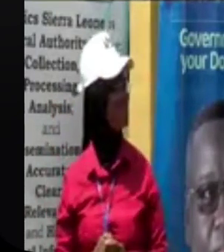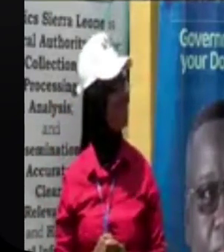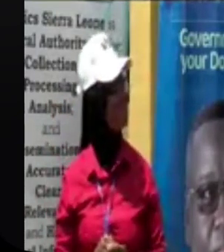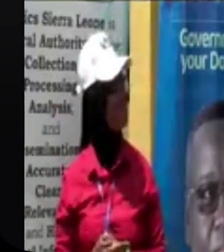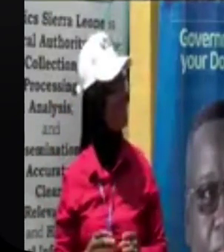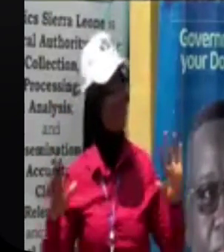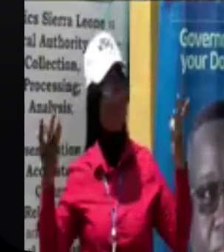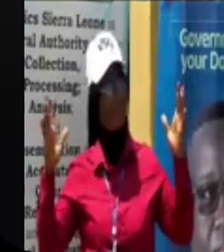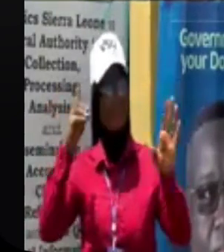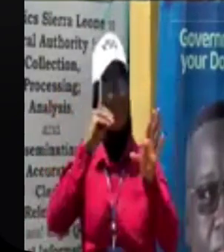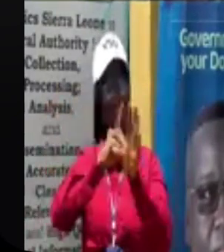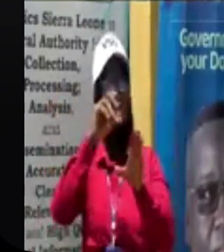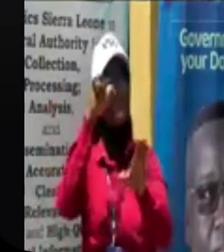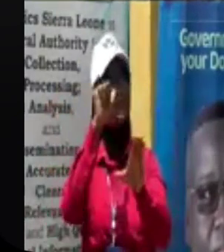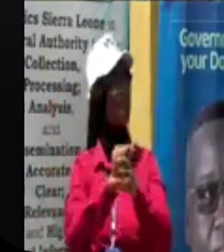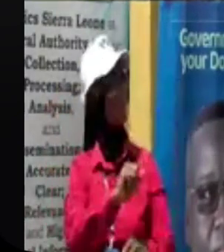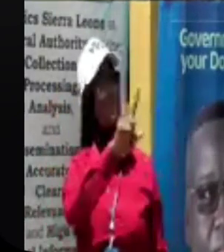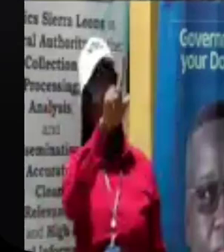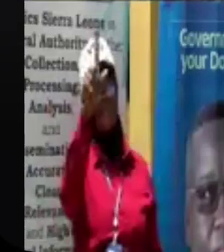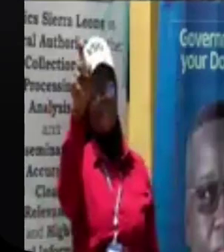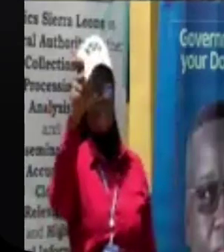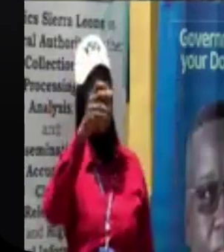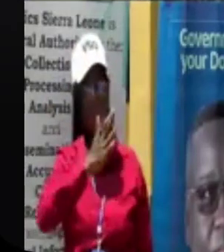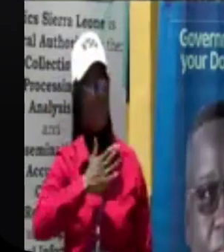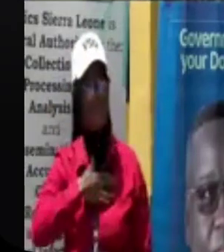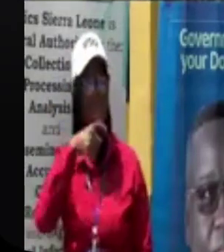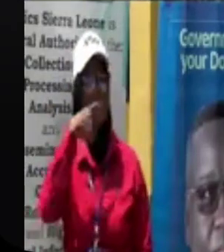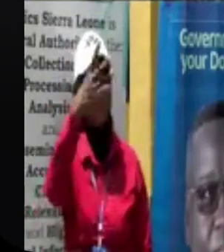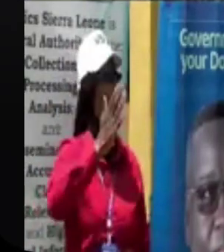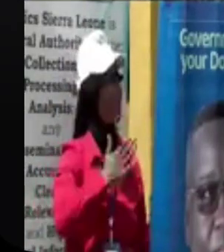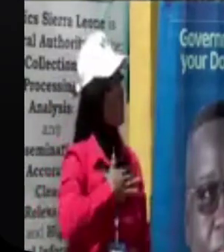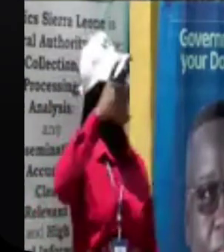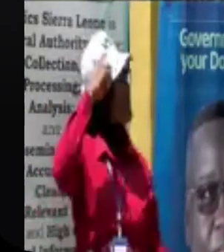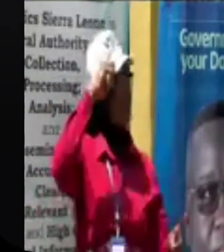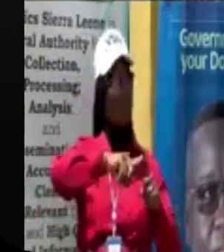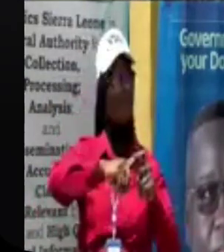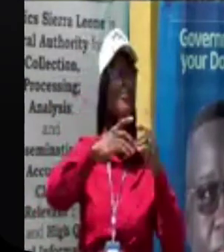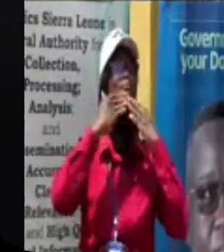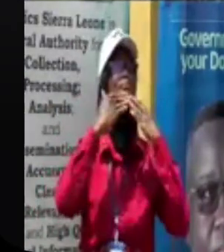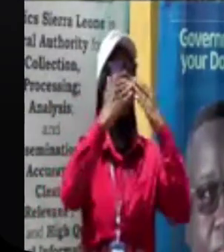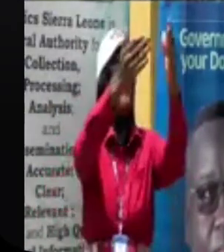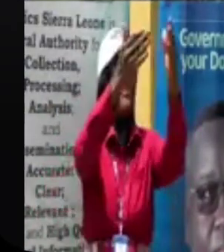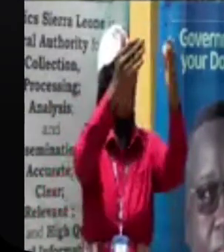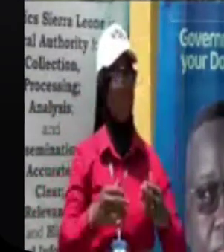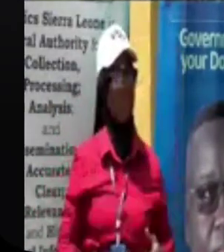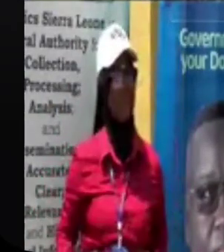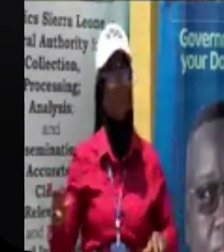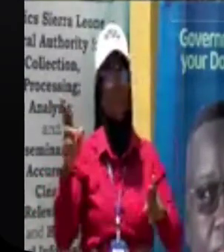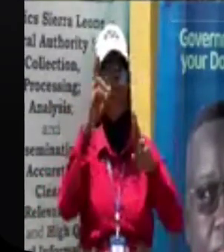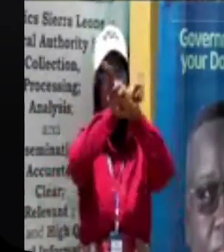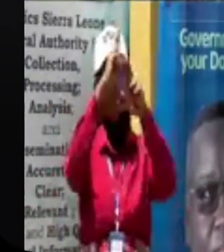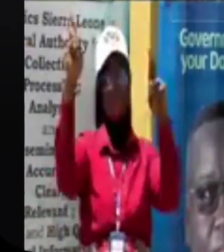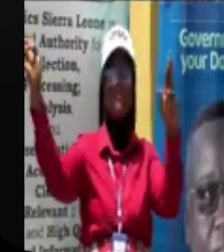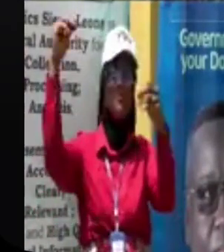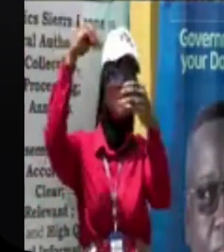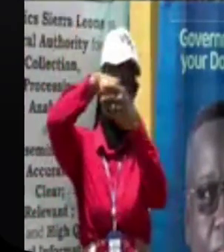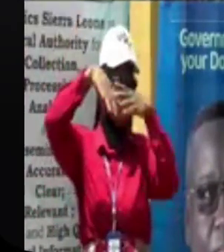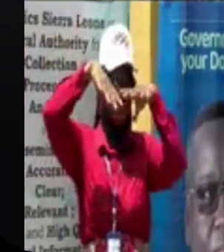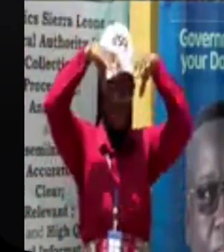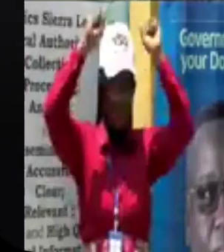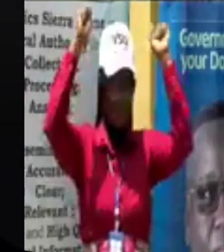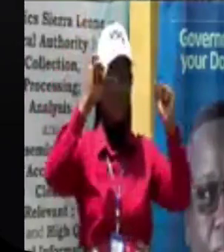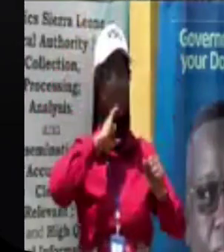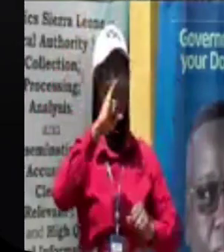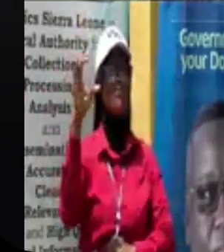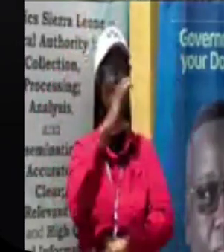the disability question, I just want to tell my brother thank you. I mentioned one word just now in radical inclusion. President Bill is